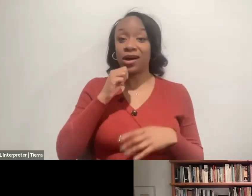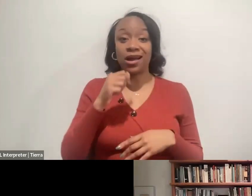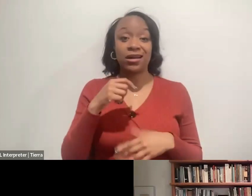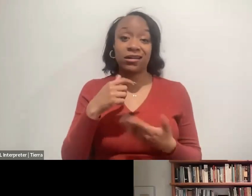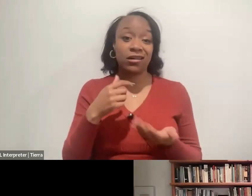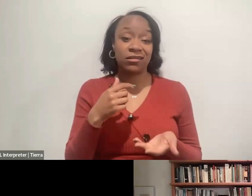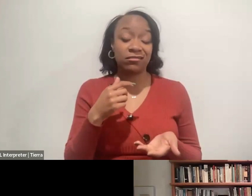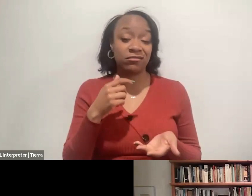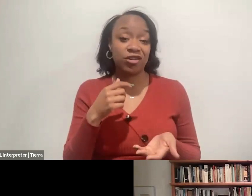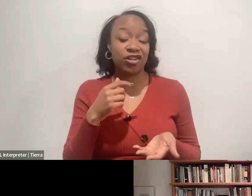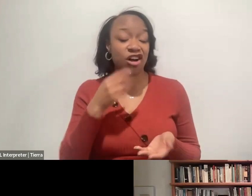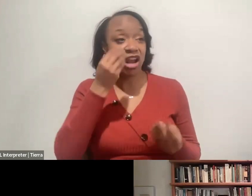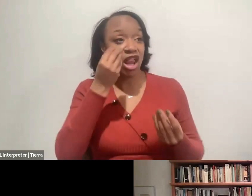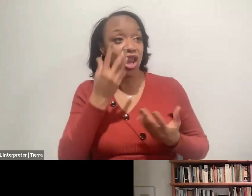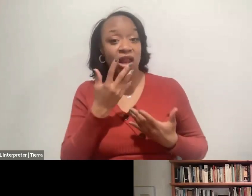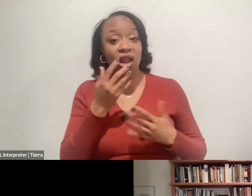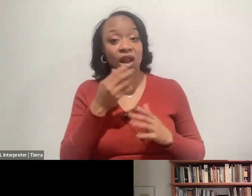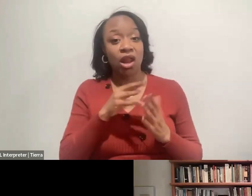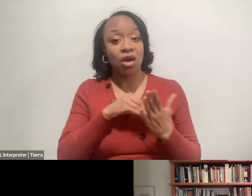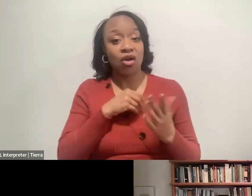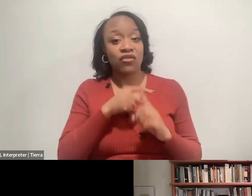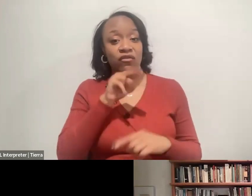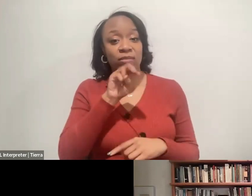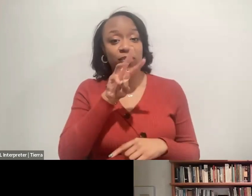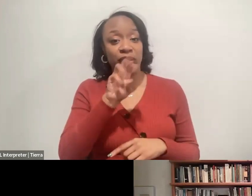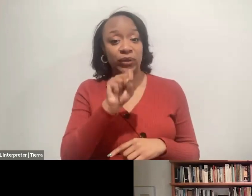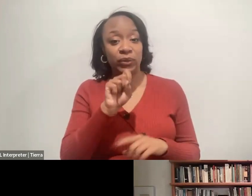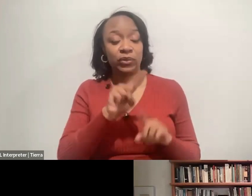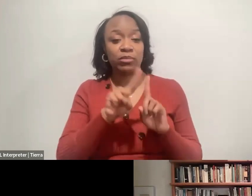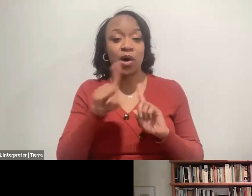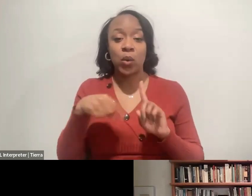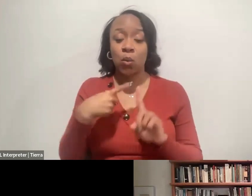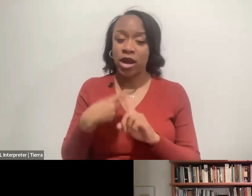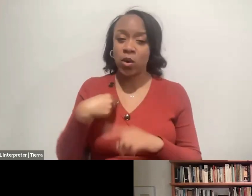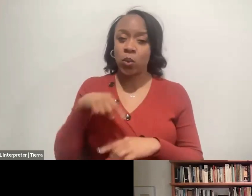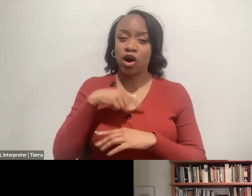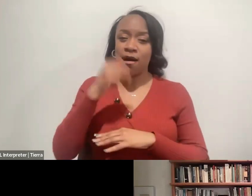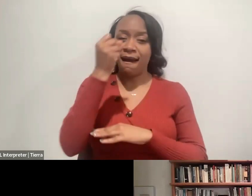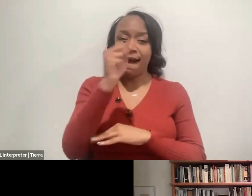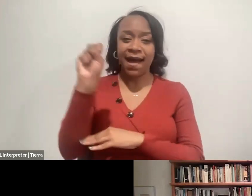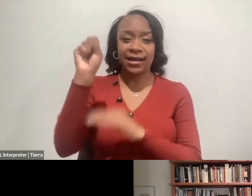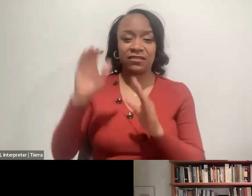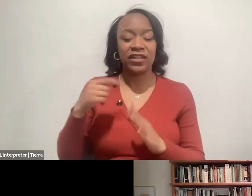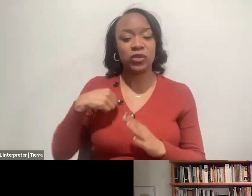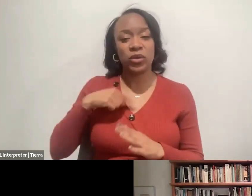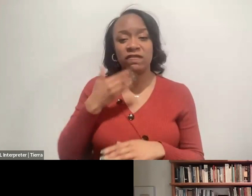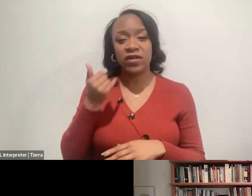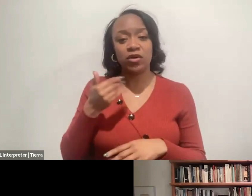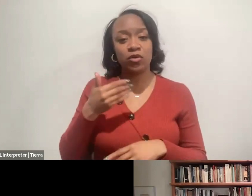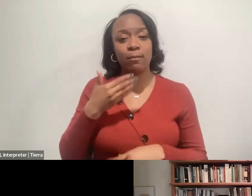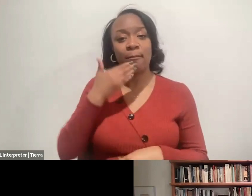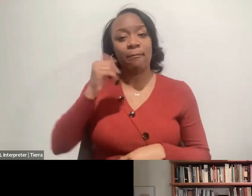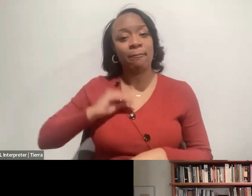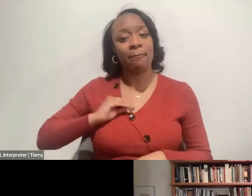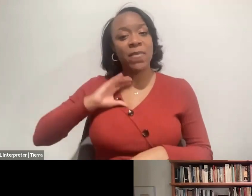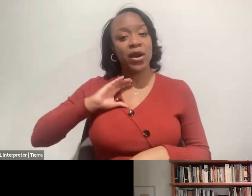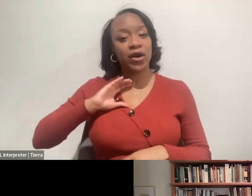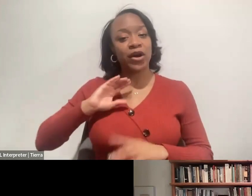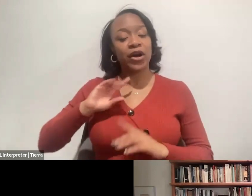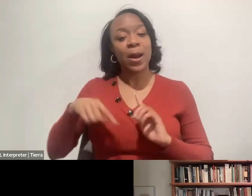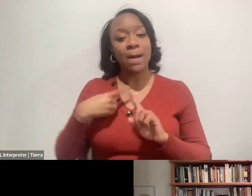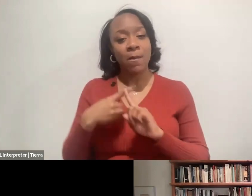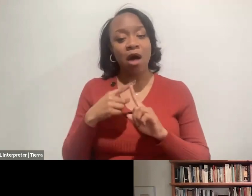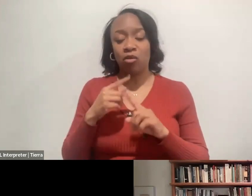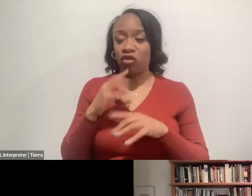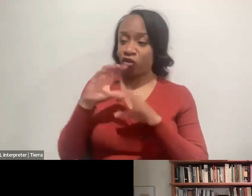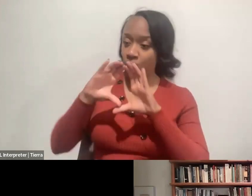news media, but the fact is, when we're activists, we're going to feel much better, quite likely, about the way the world is